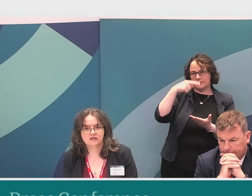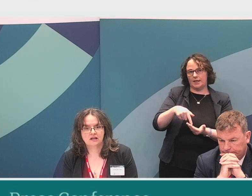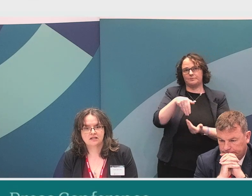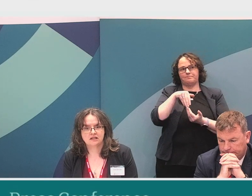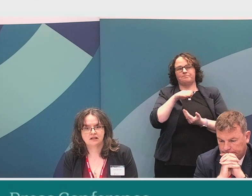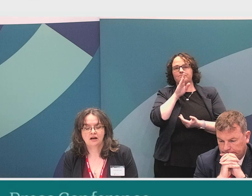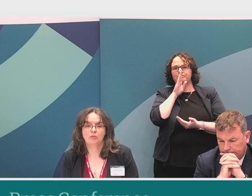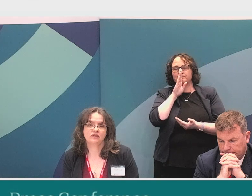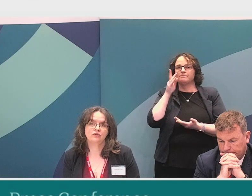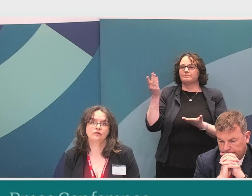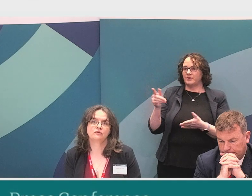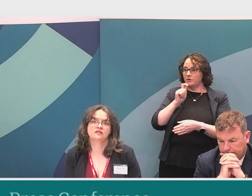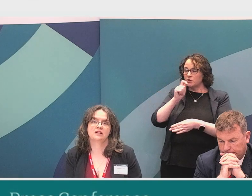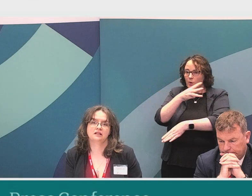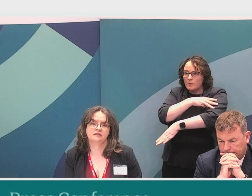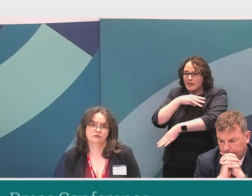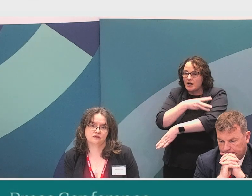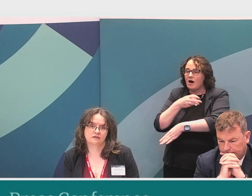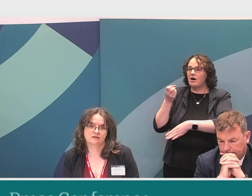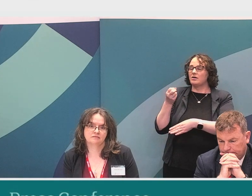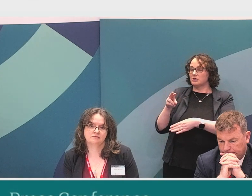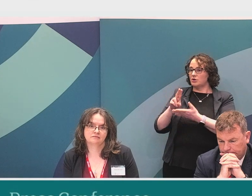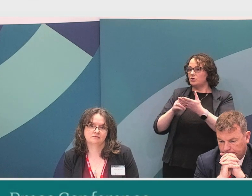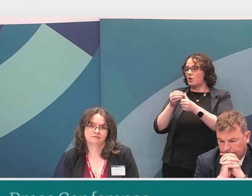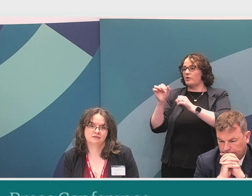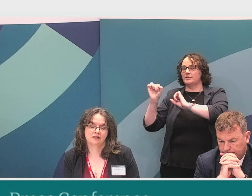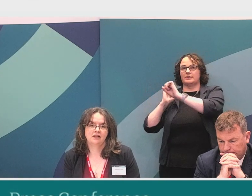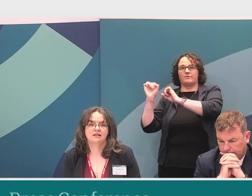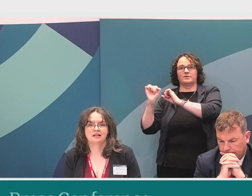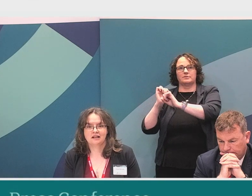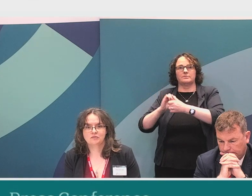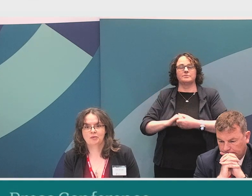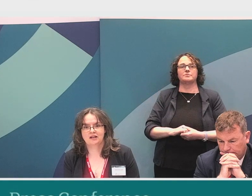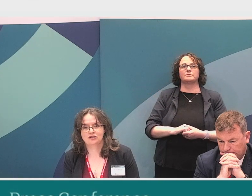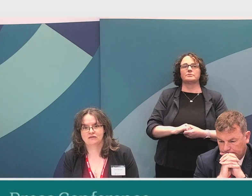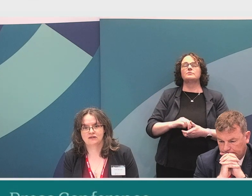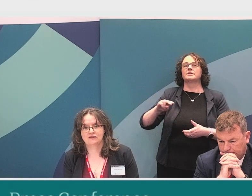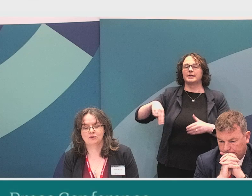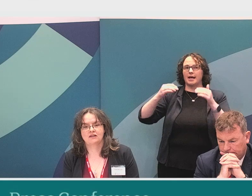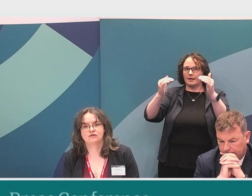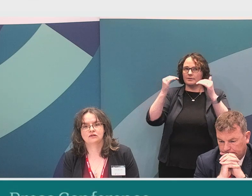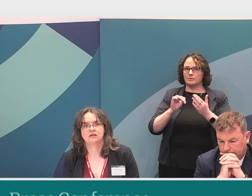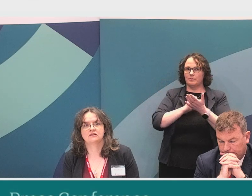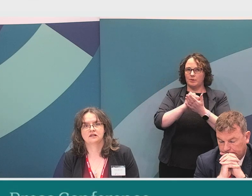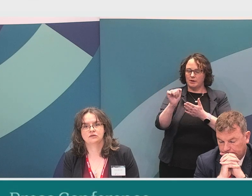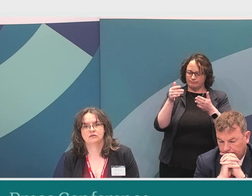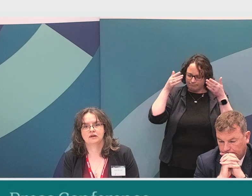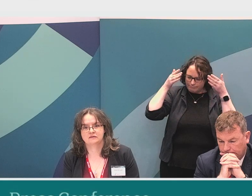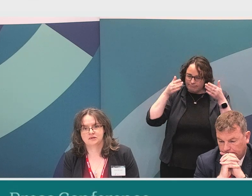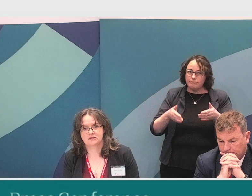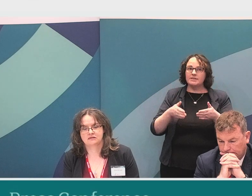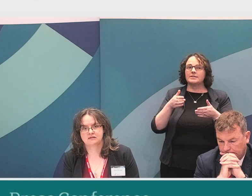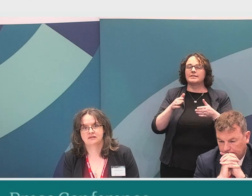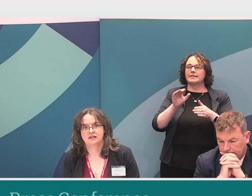the Gardaí or whether you used any key services. The next publication after this will concentrate on sexual